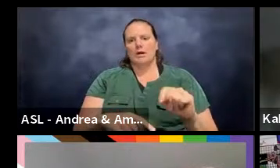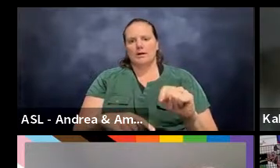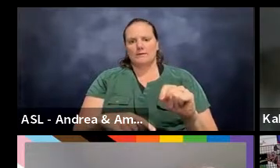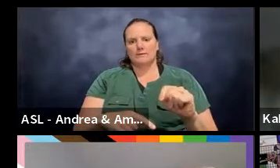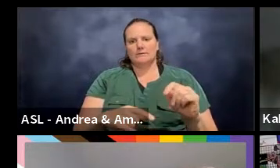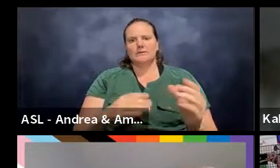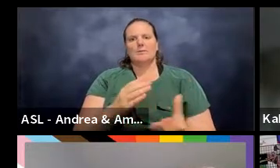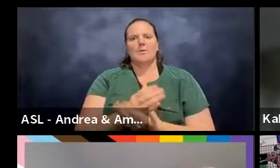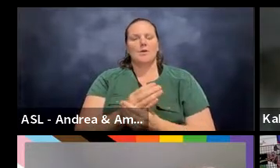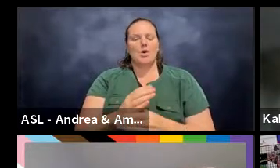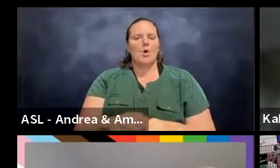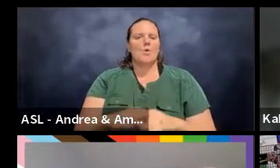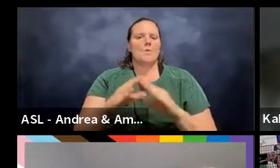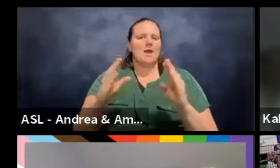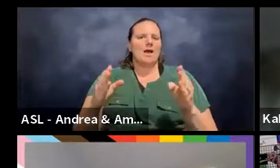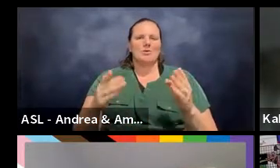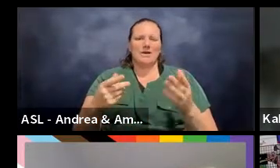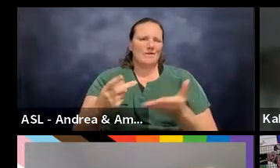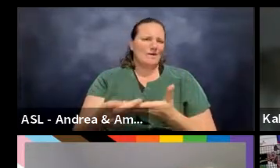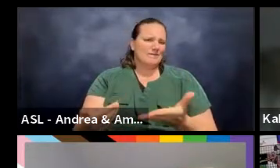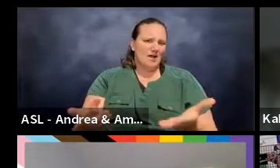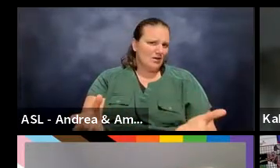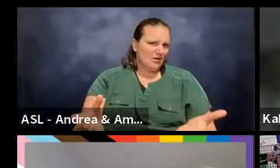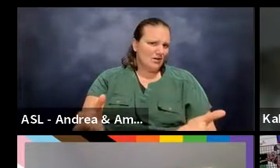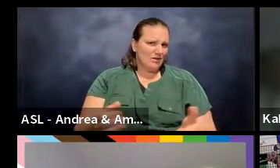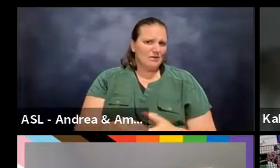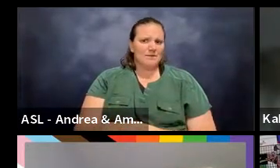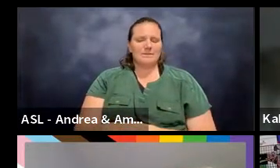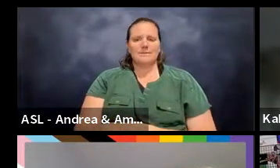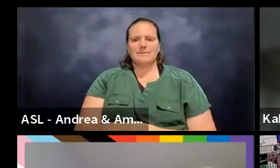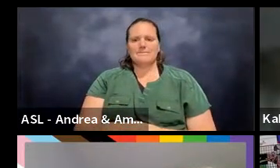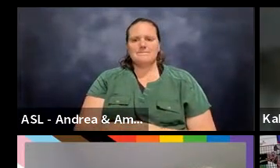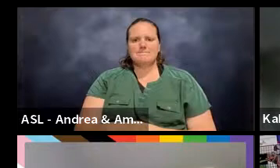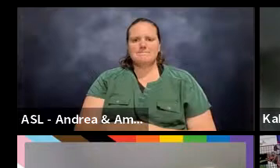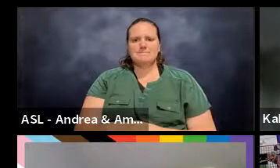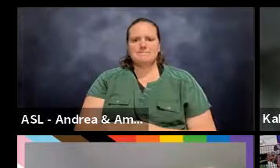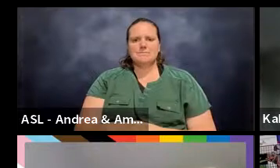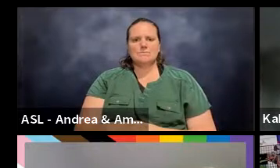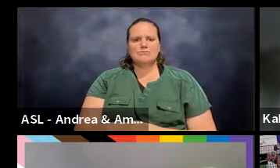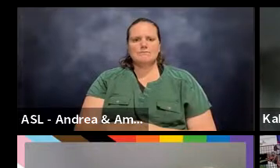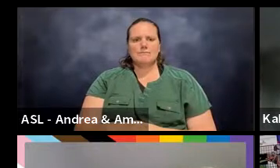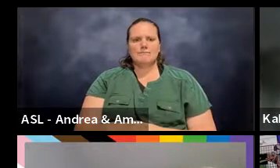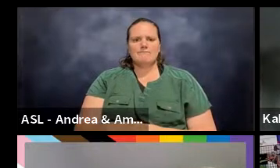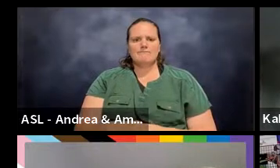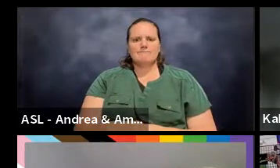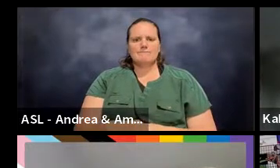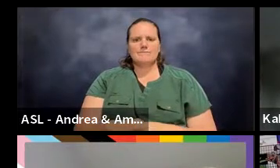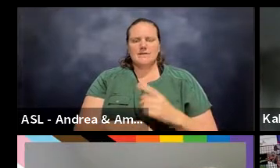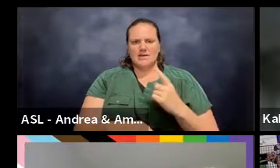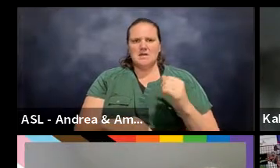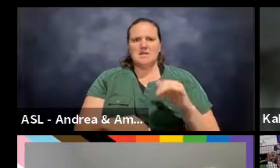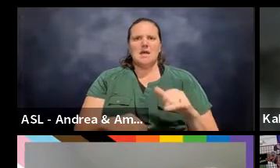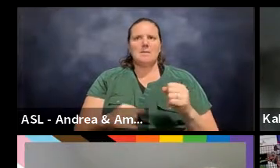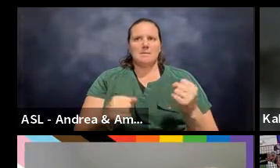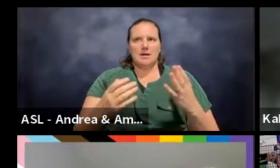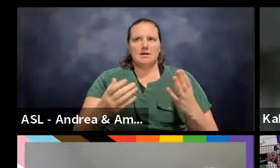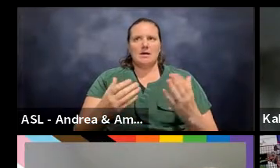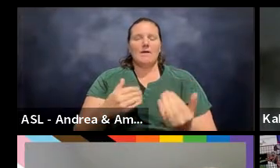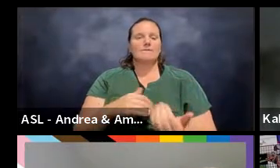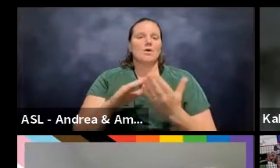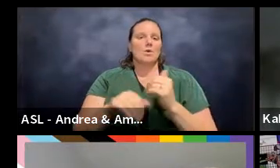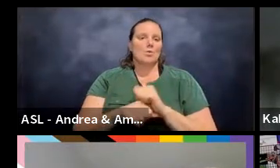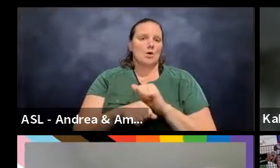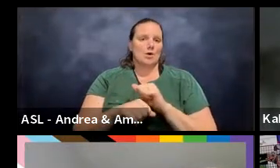open house, we failed. So I think that a lot of the upfront work that has